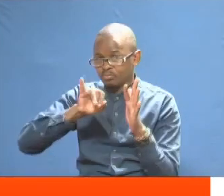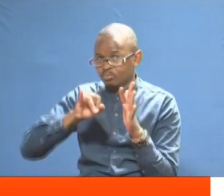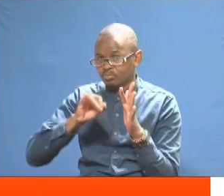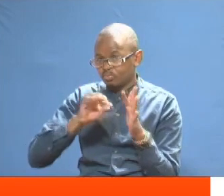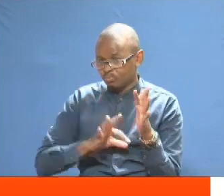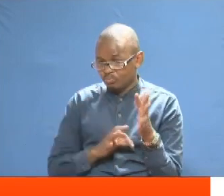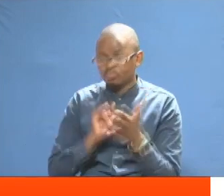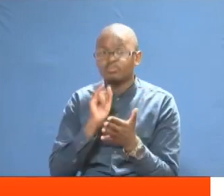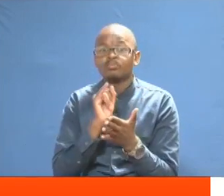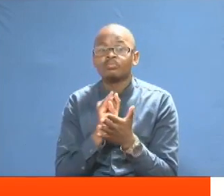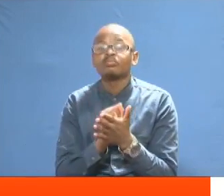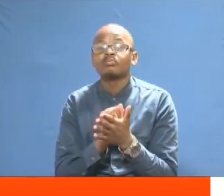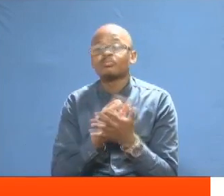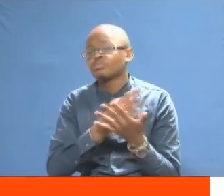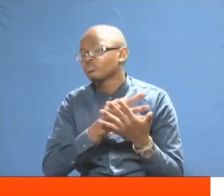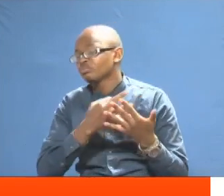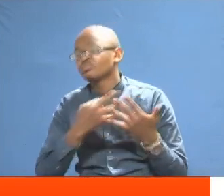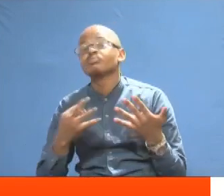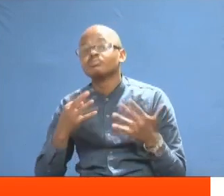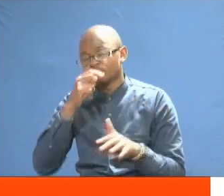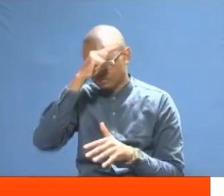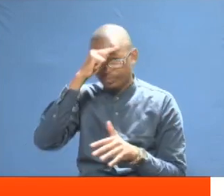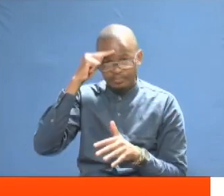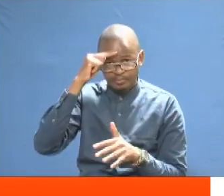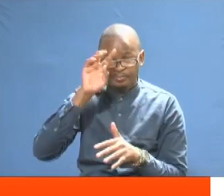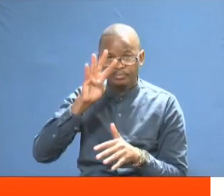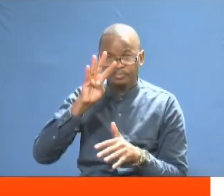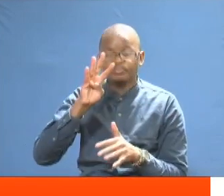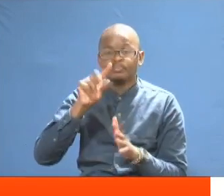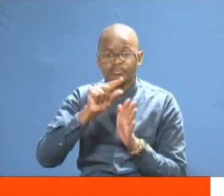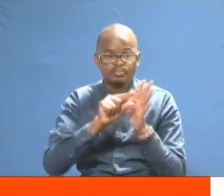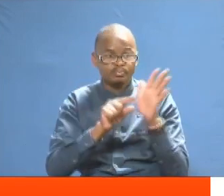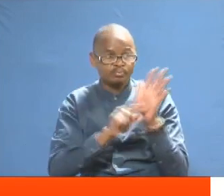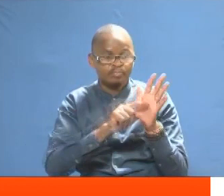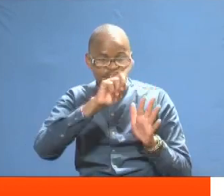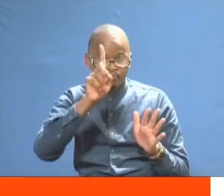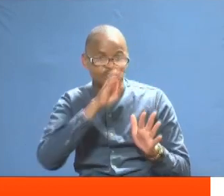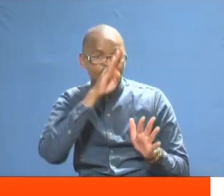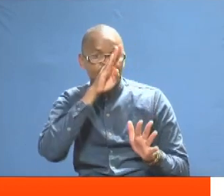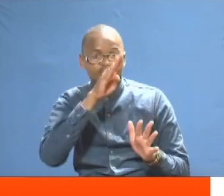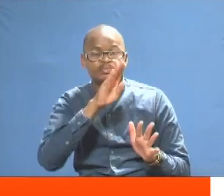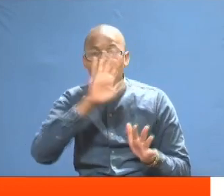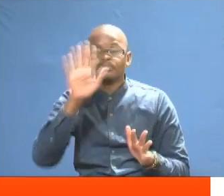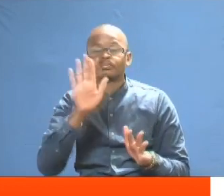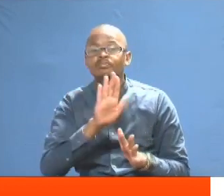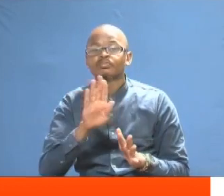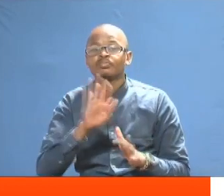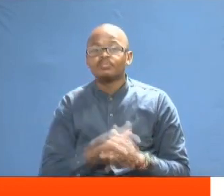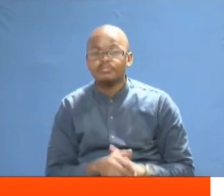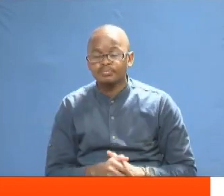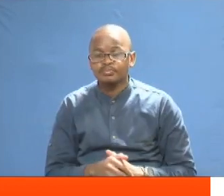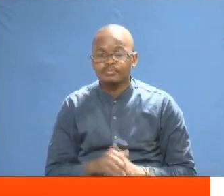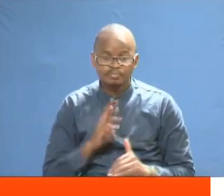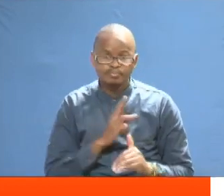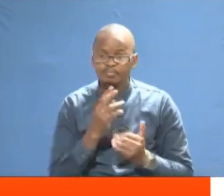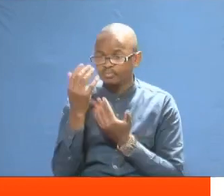I'm disappointed that it is scattering dust in State House, because that Big Four agenda has never been brought to Parliament. Because